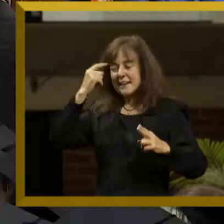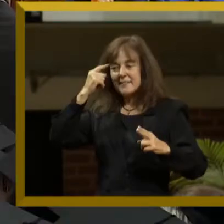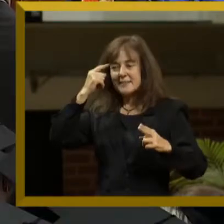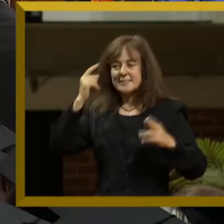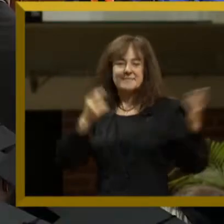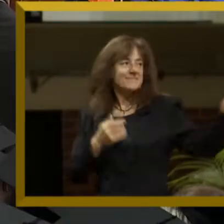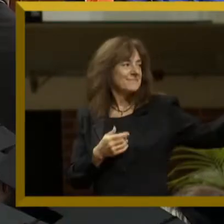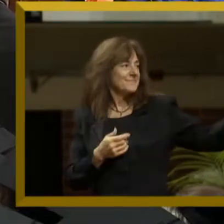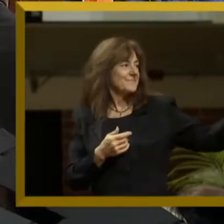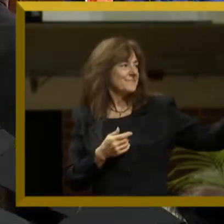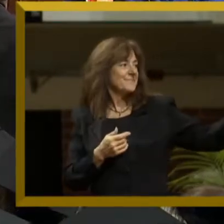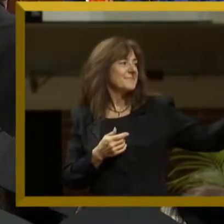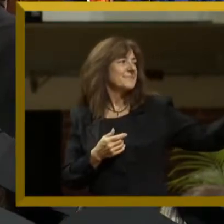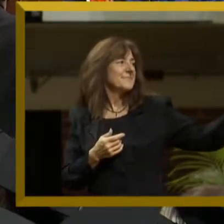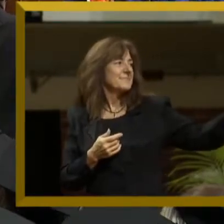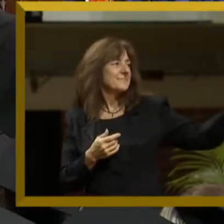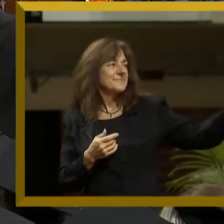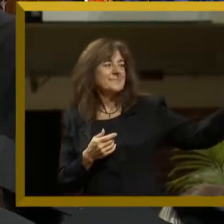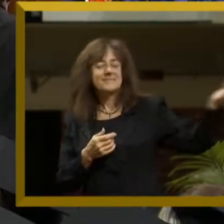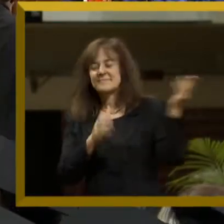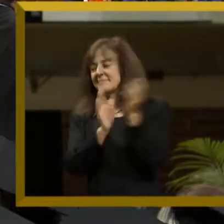Governor of the great state of Oklahoma.